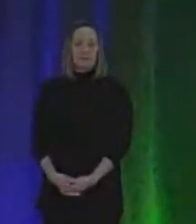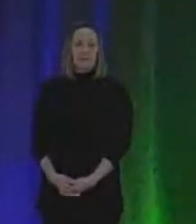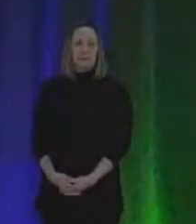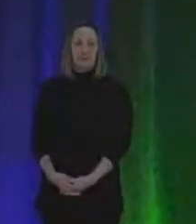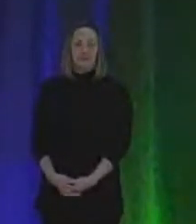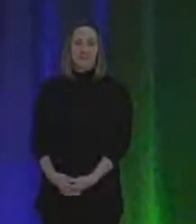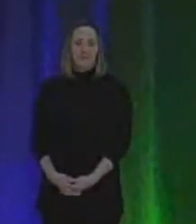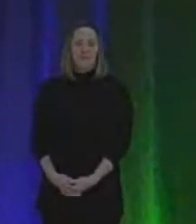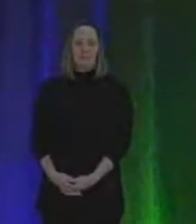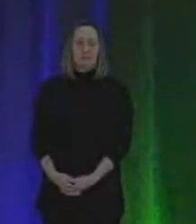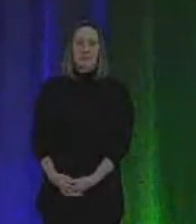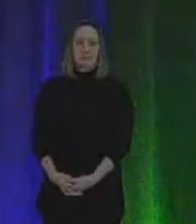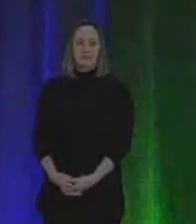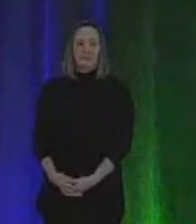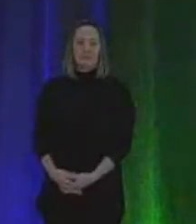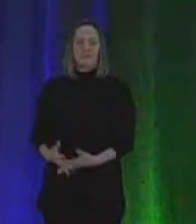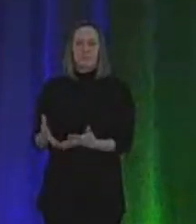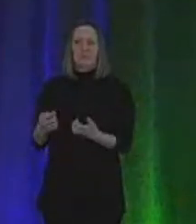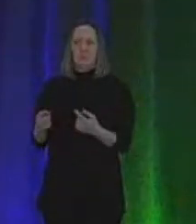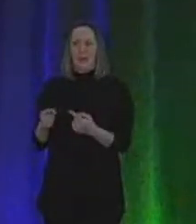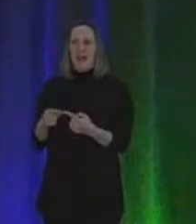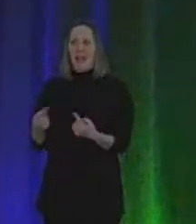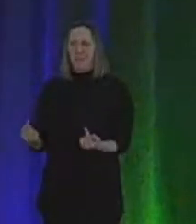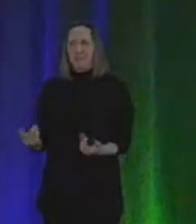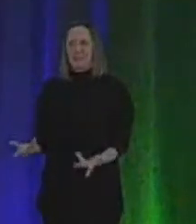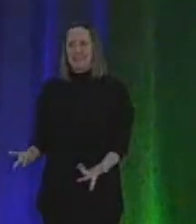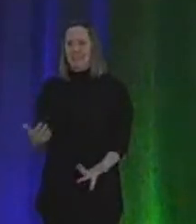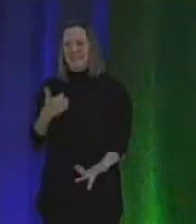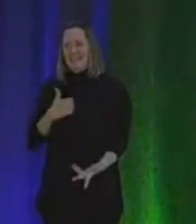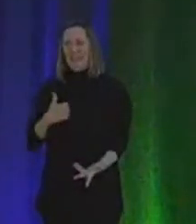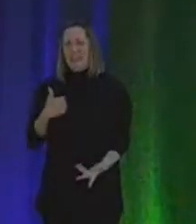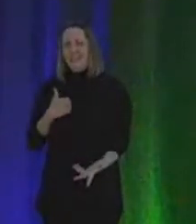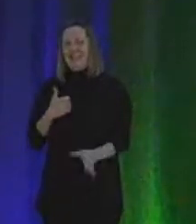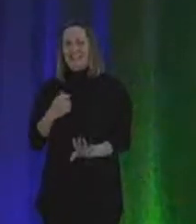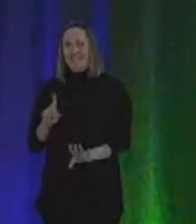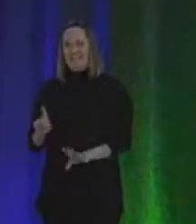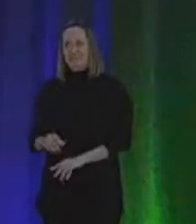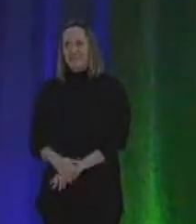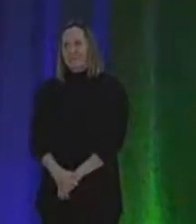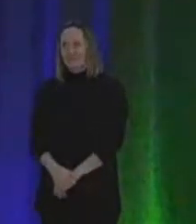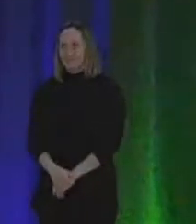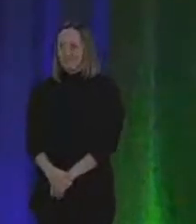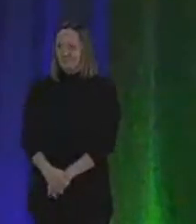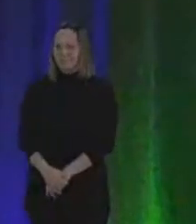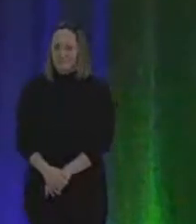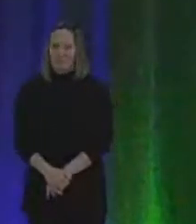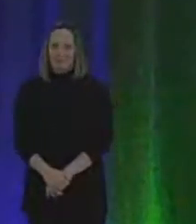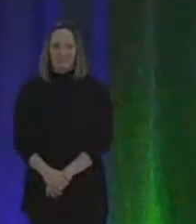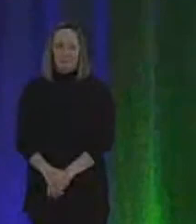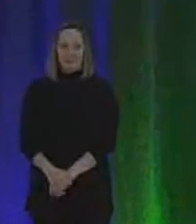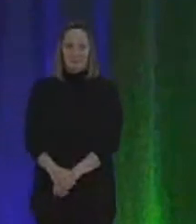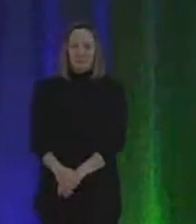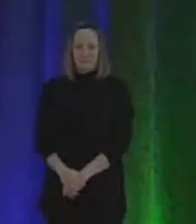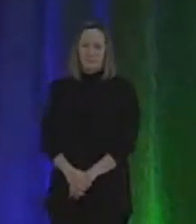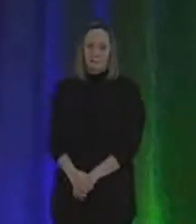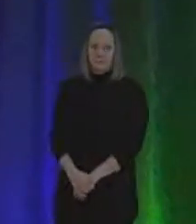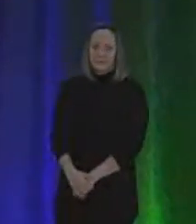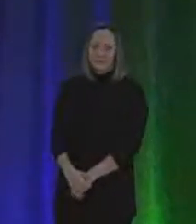Oh, well, we want the opposite. Sorry, give me 1 second. Just got to switch the displays real